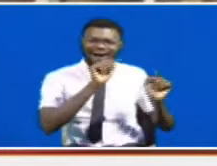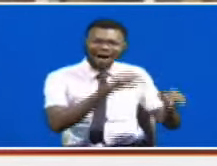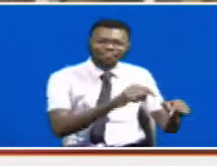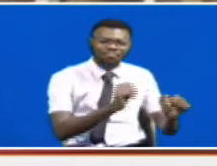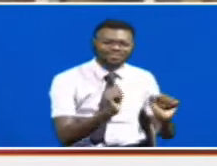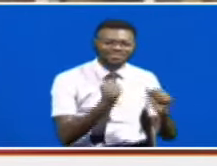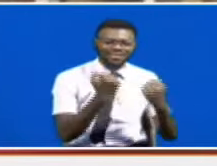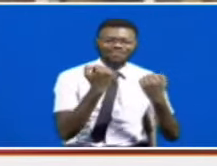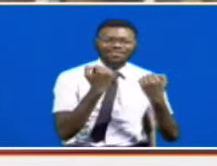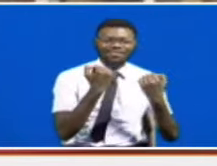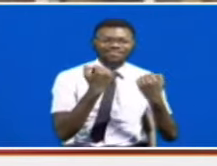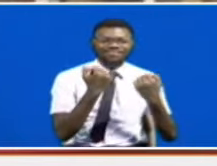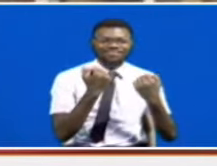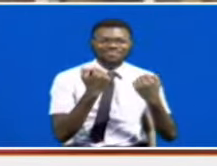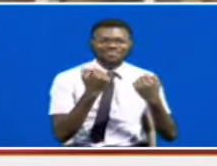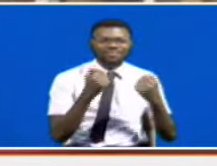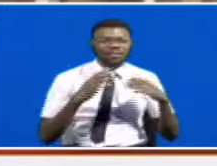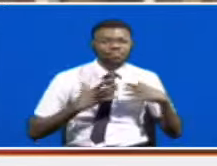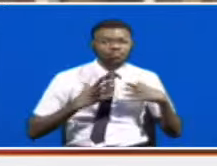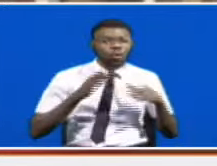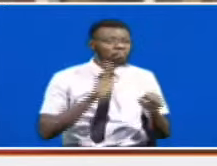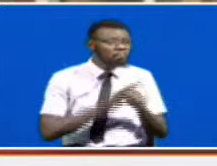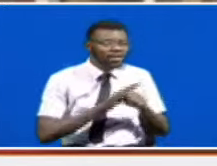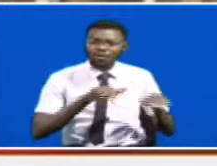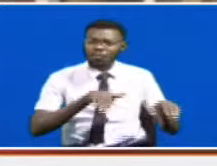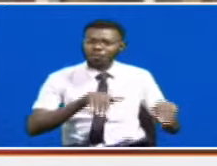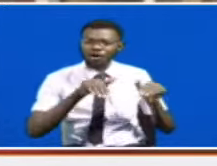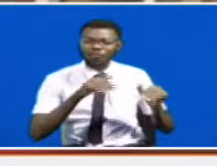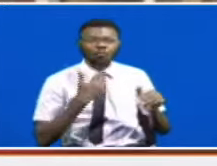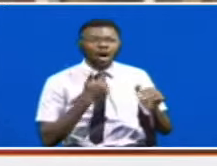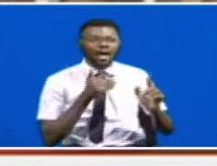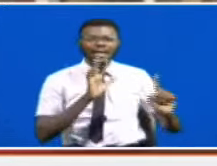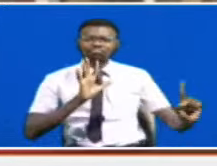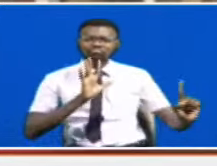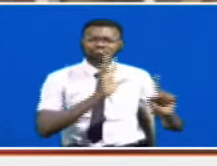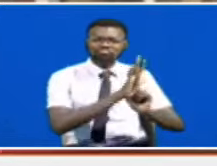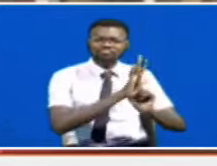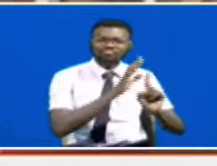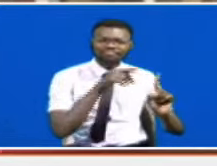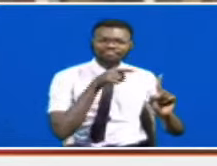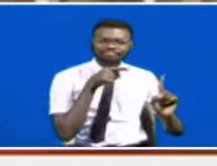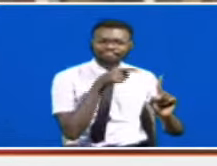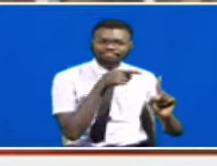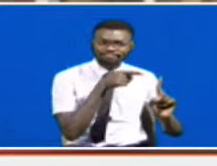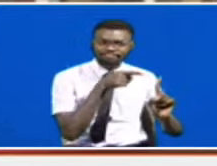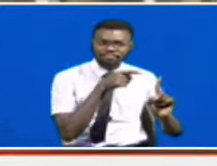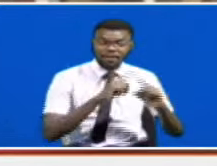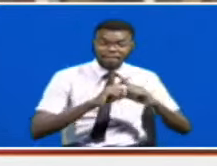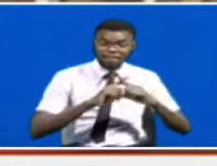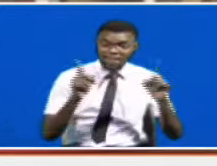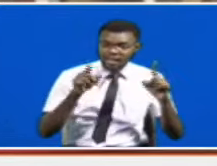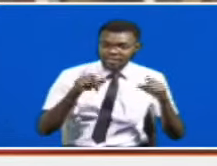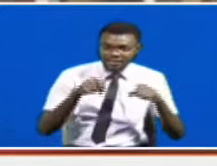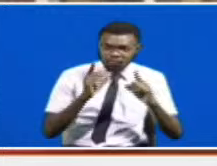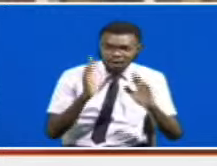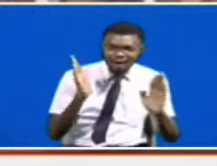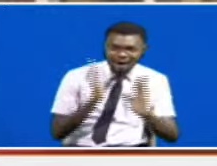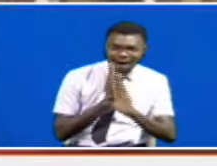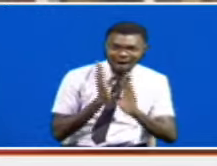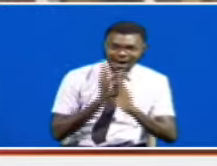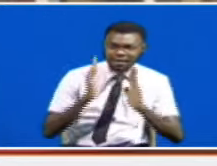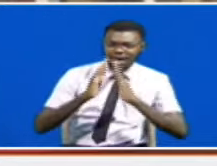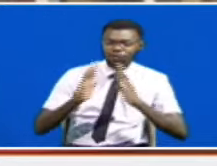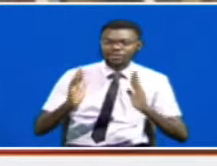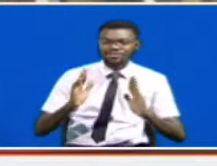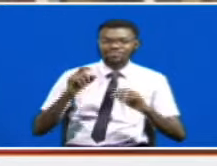Kulikuwa na watu wengi sana walikuwa wamemgojea hapa chini. Akajifungia kwa nyumba mpaka wakati ile polisi waliingia.